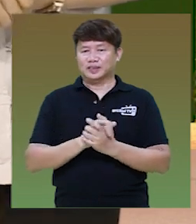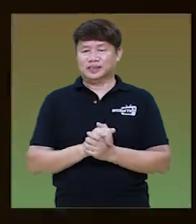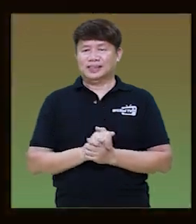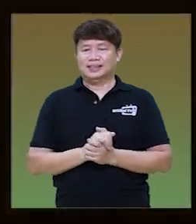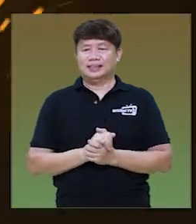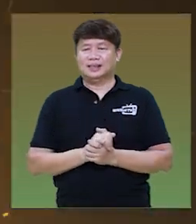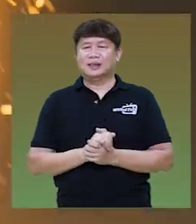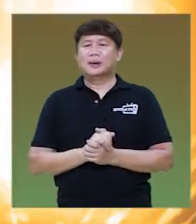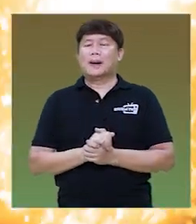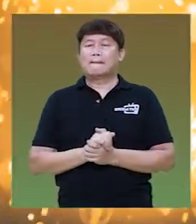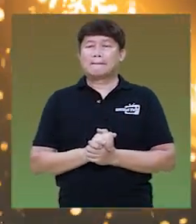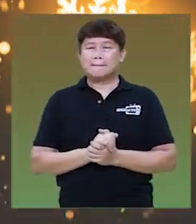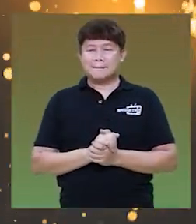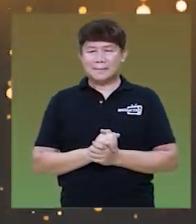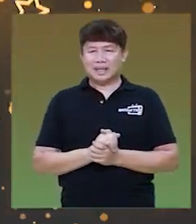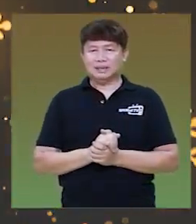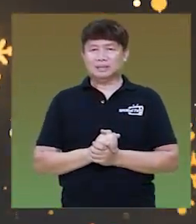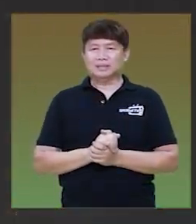answers.